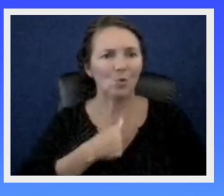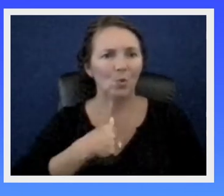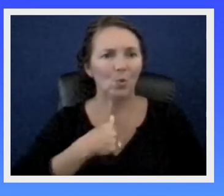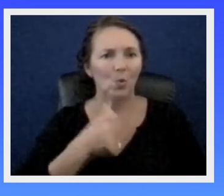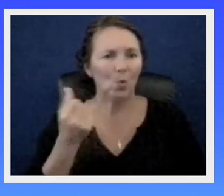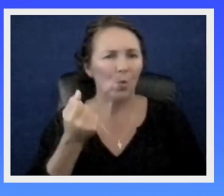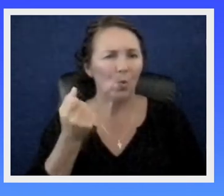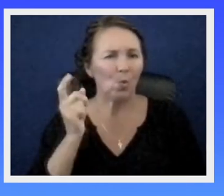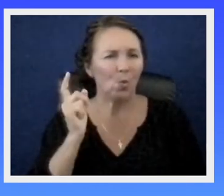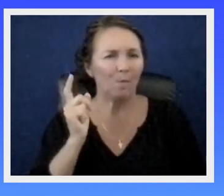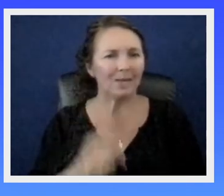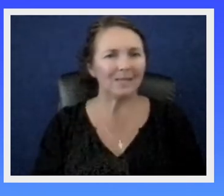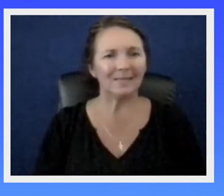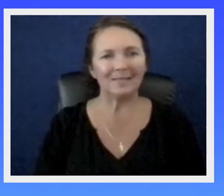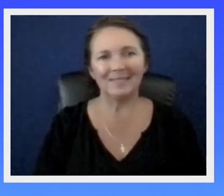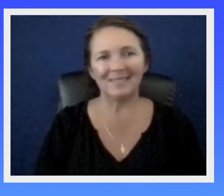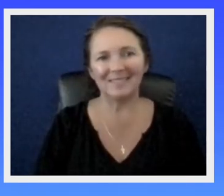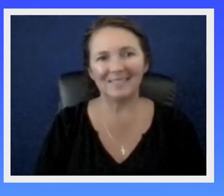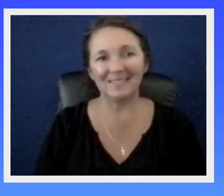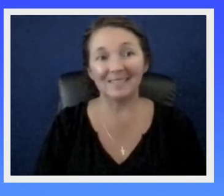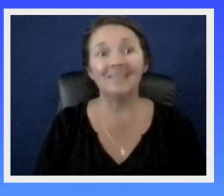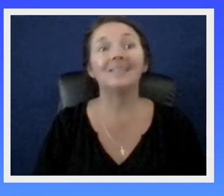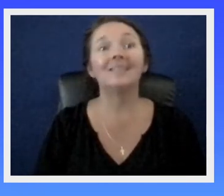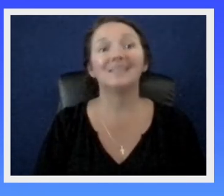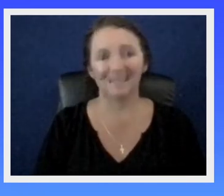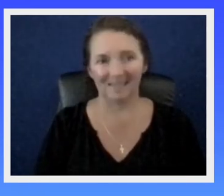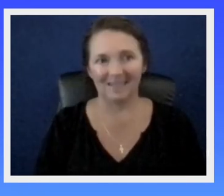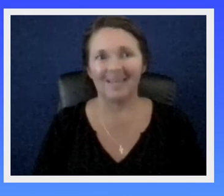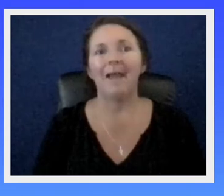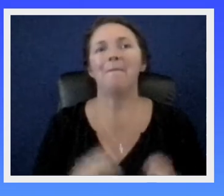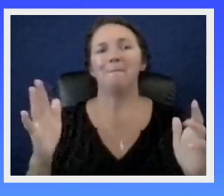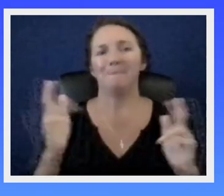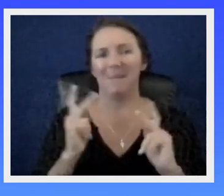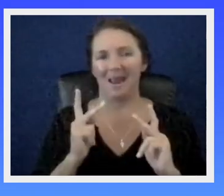Can you all hear me? Yes?